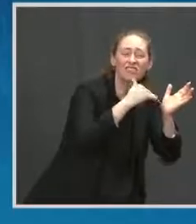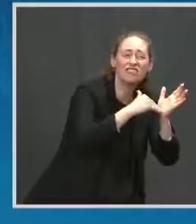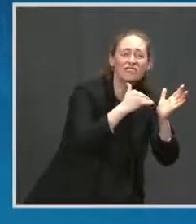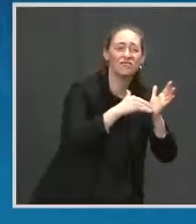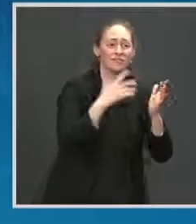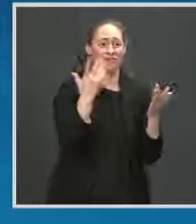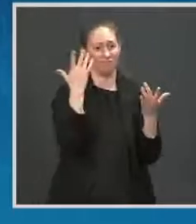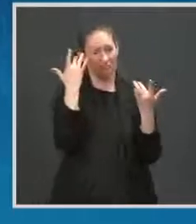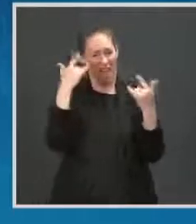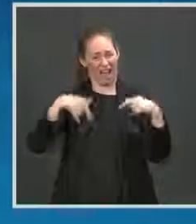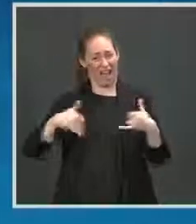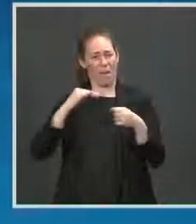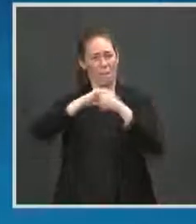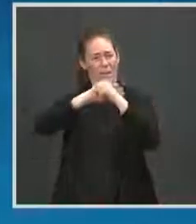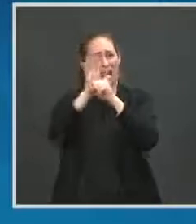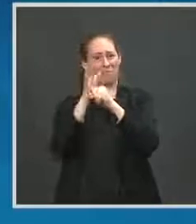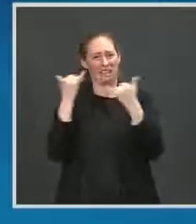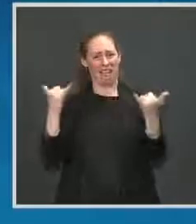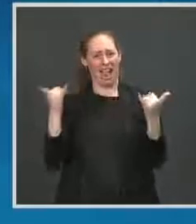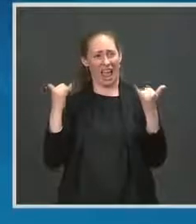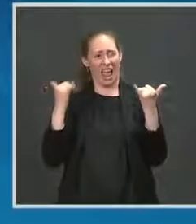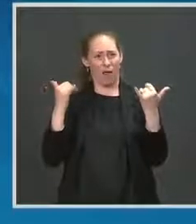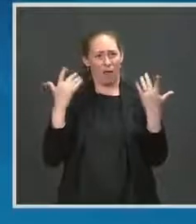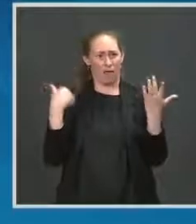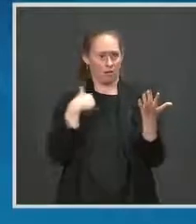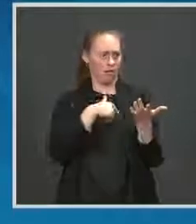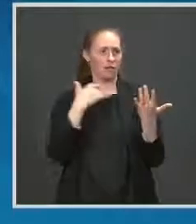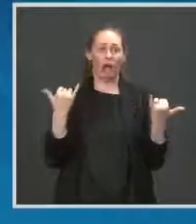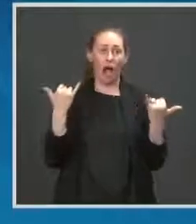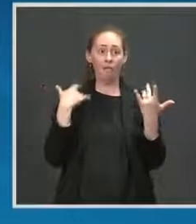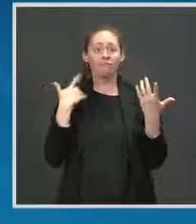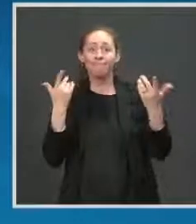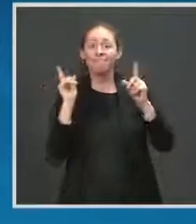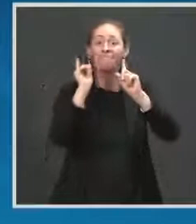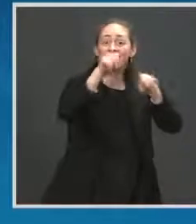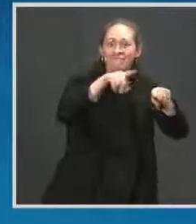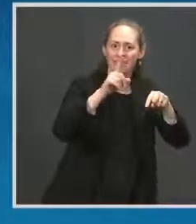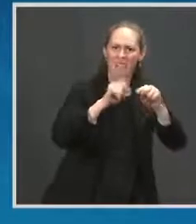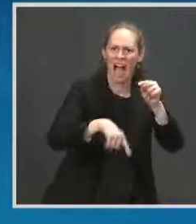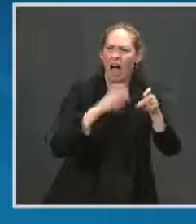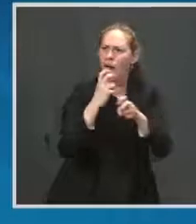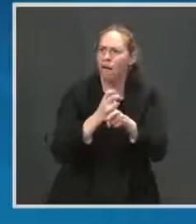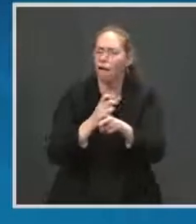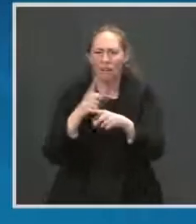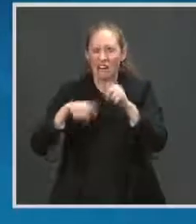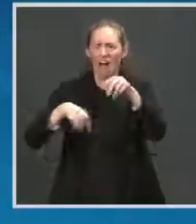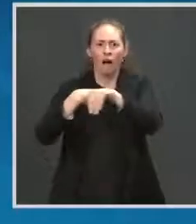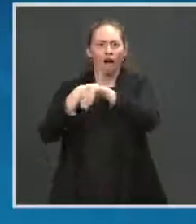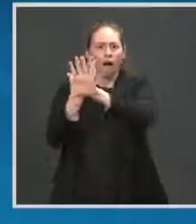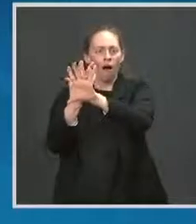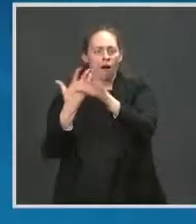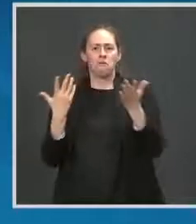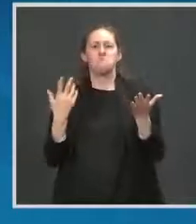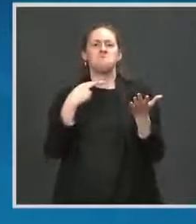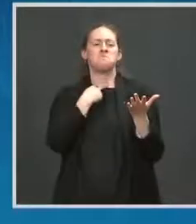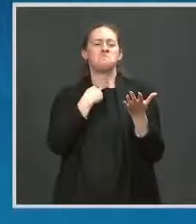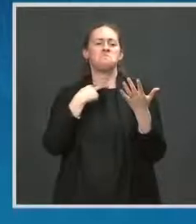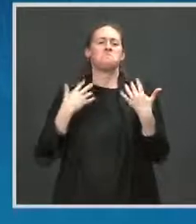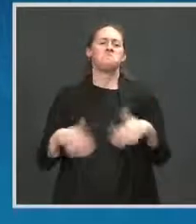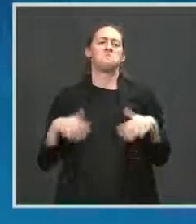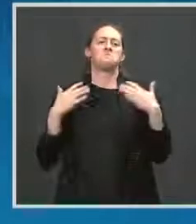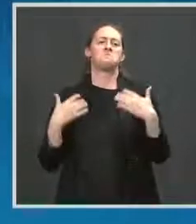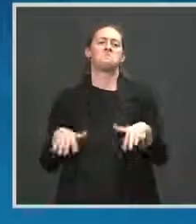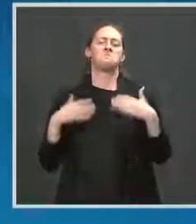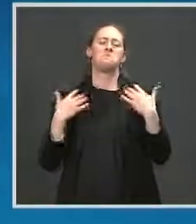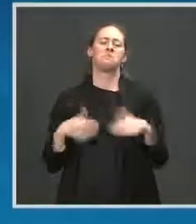pandemic, telemedicine is not an option for them. The President and I are determined to